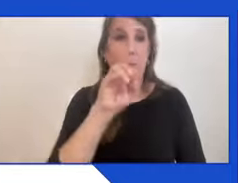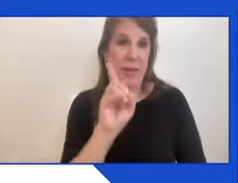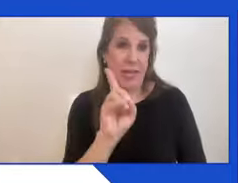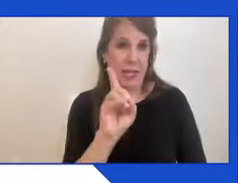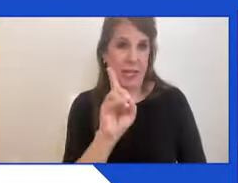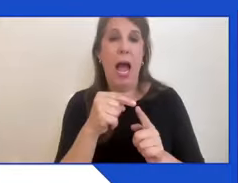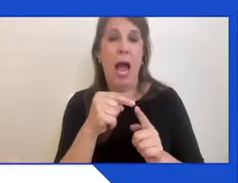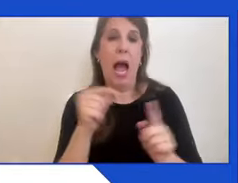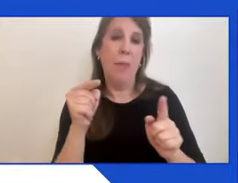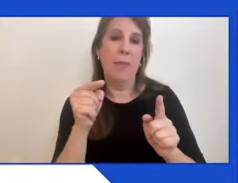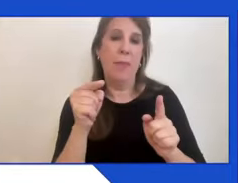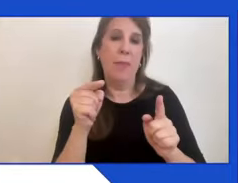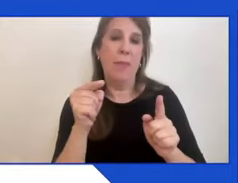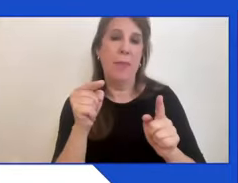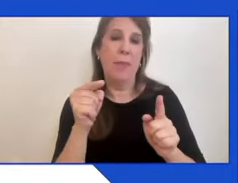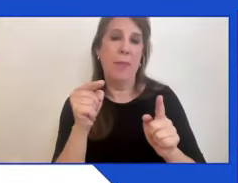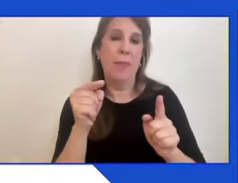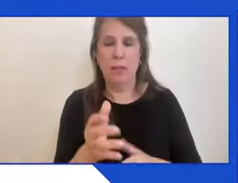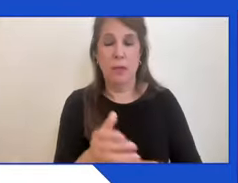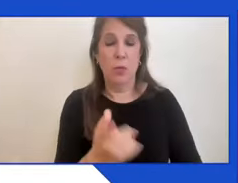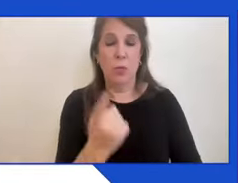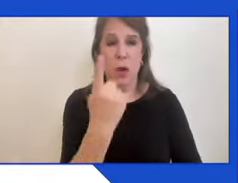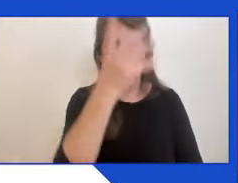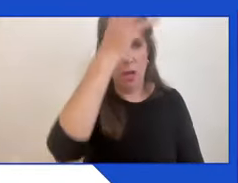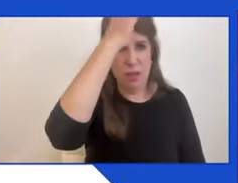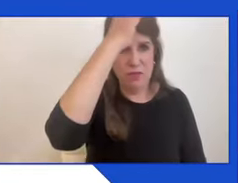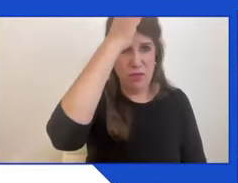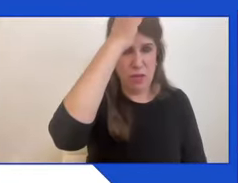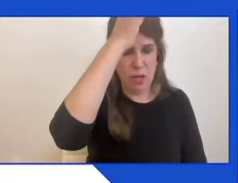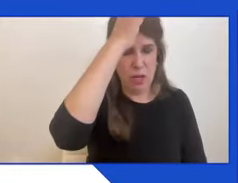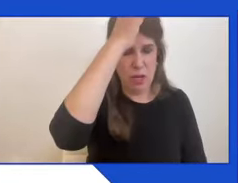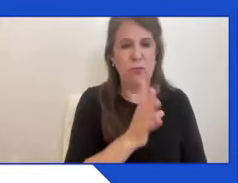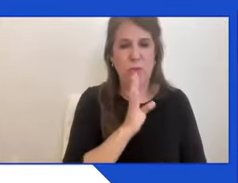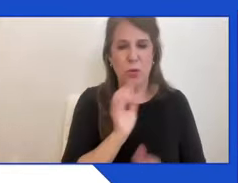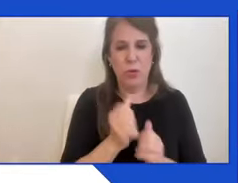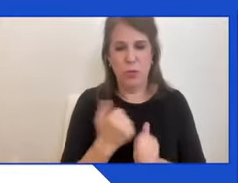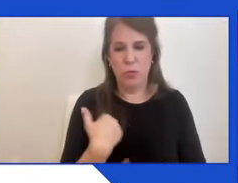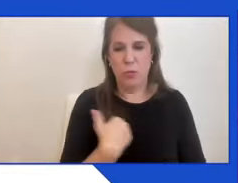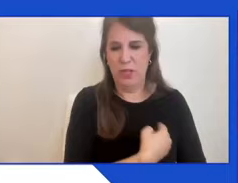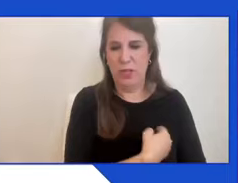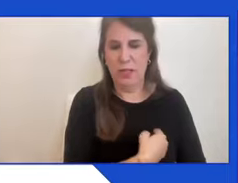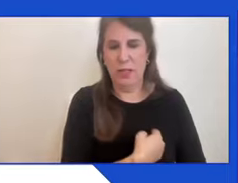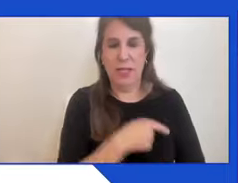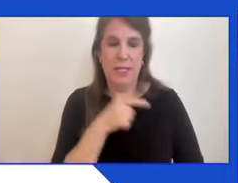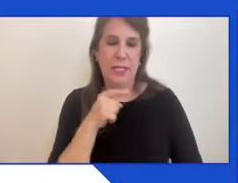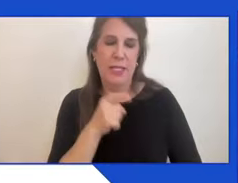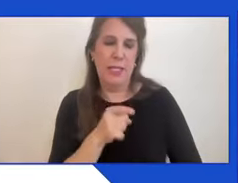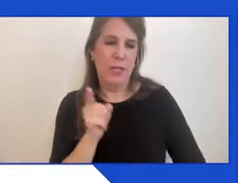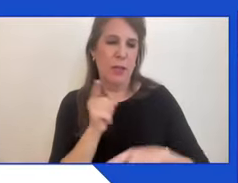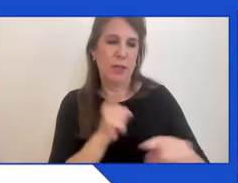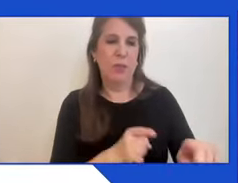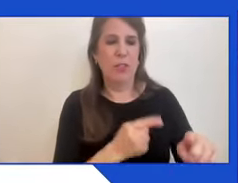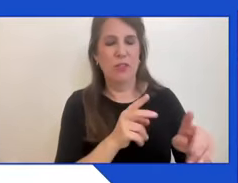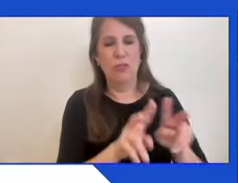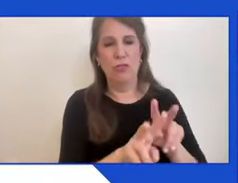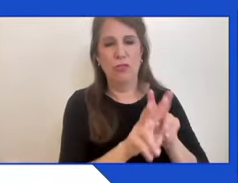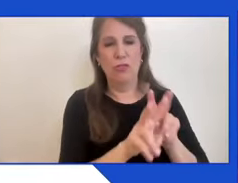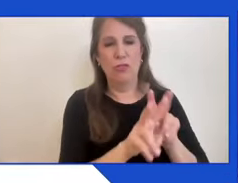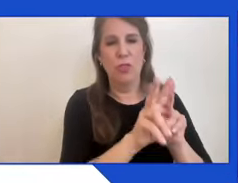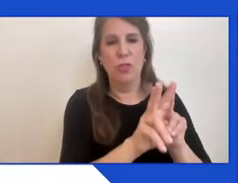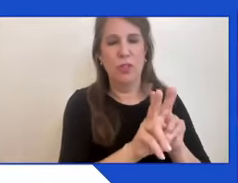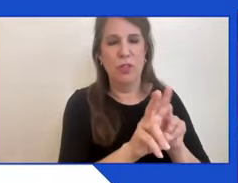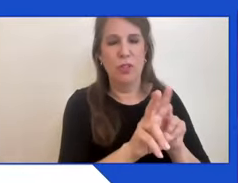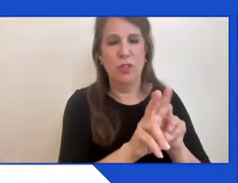We heard from a father who rushed over from the funeral of his son's 18-year-old best friend who